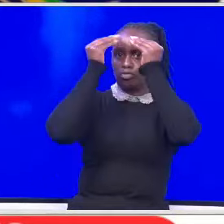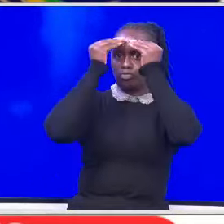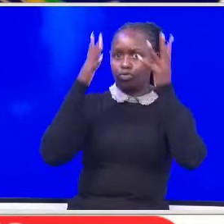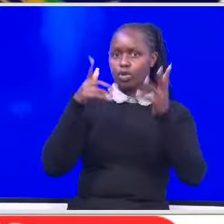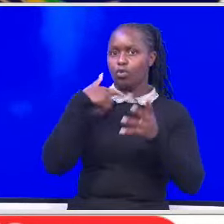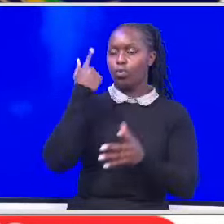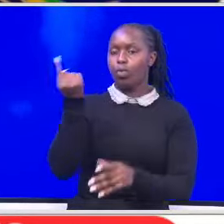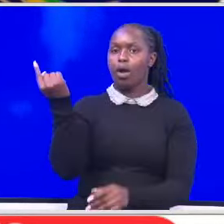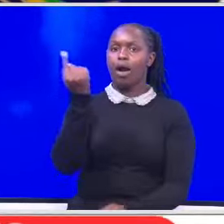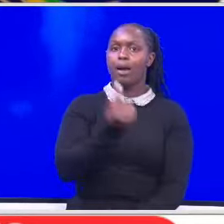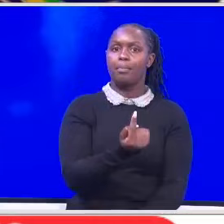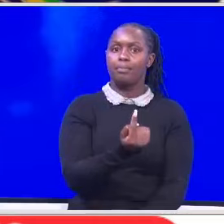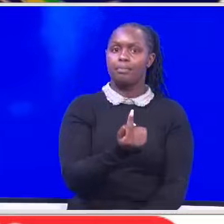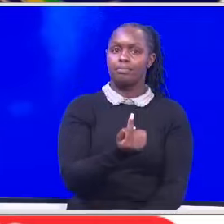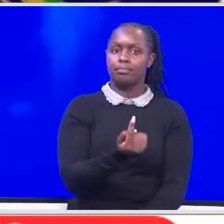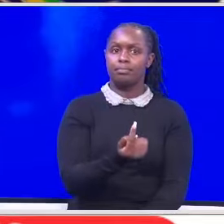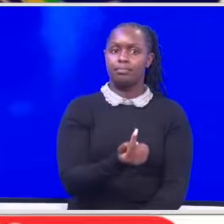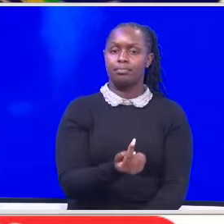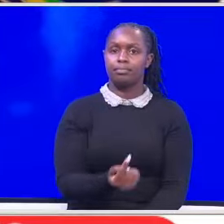we appreciate you?